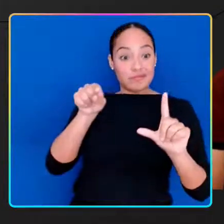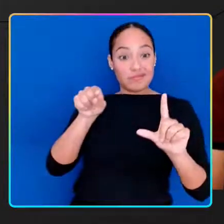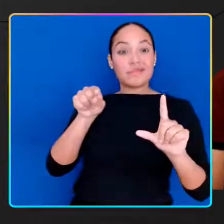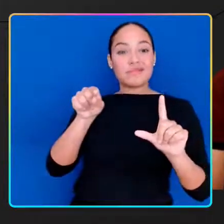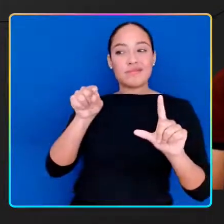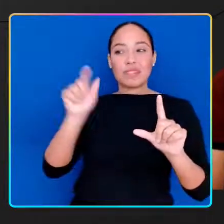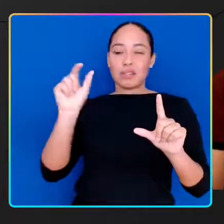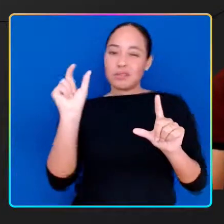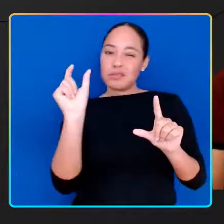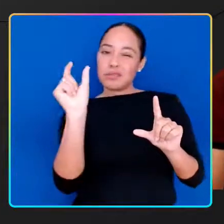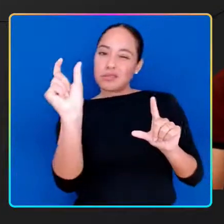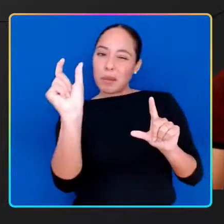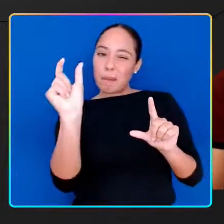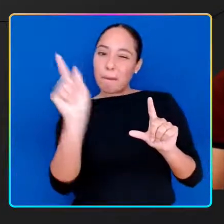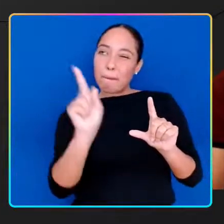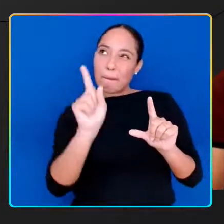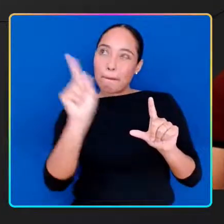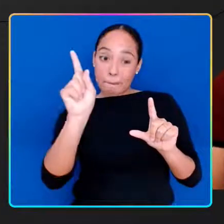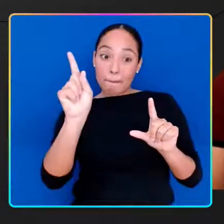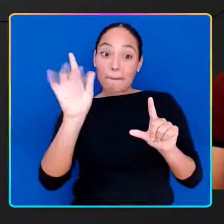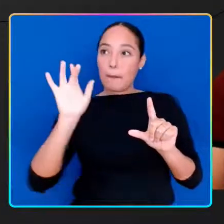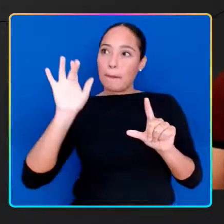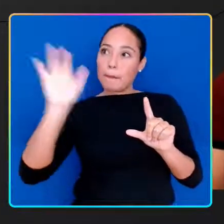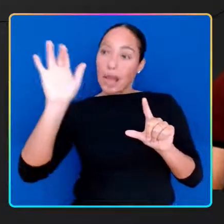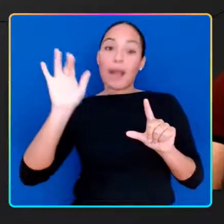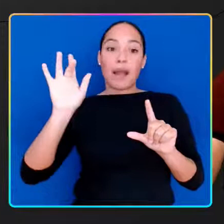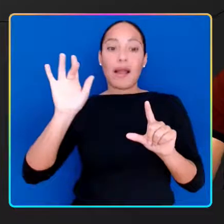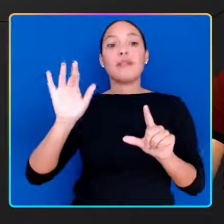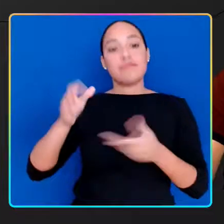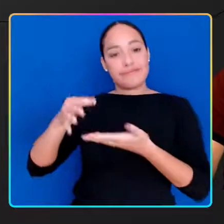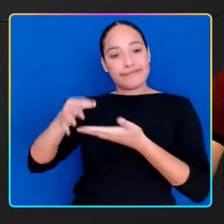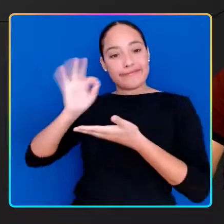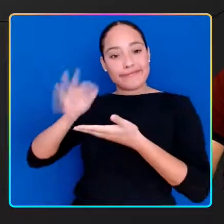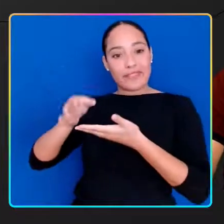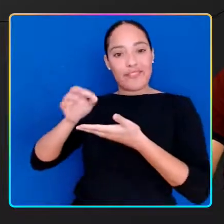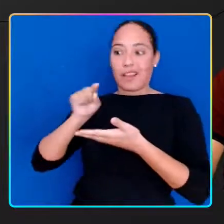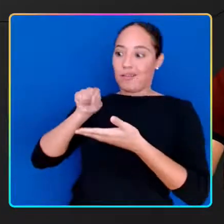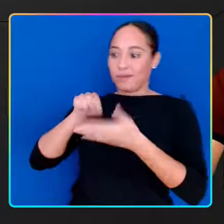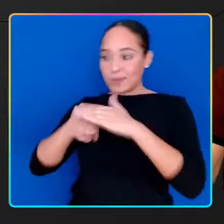the screen that will take you to the cafe also.